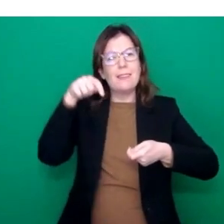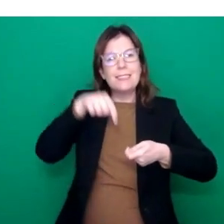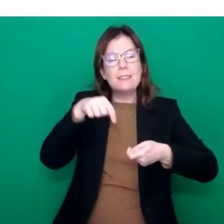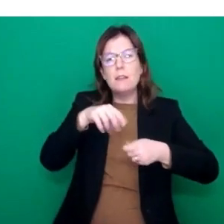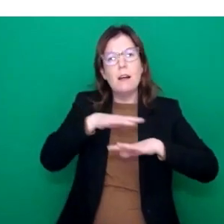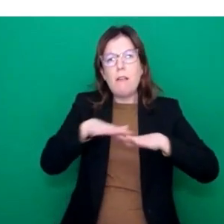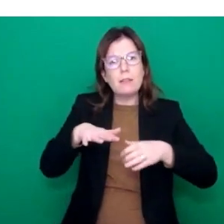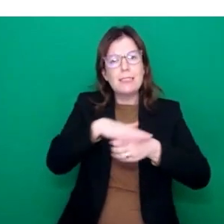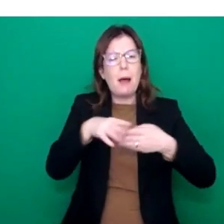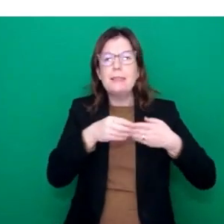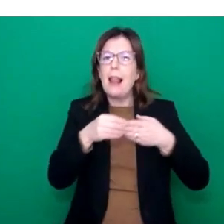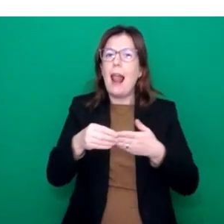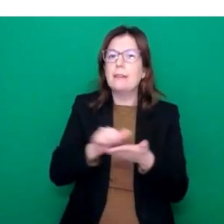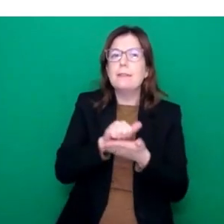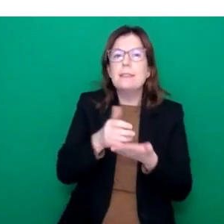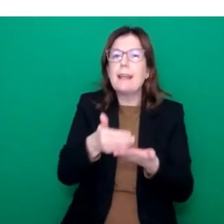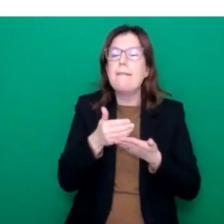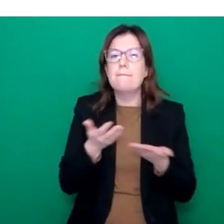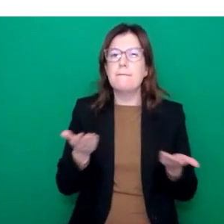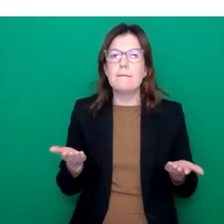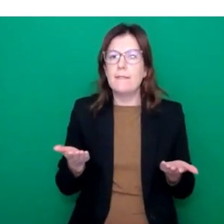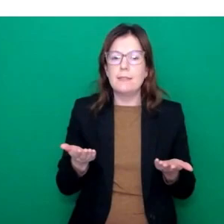being led in a safe way. But I suppose as